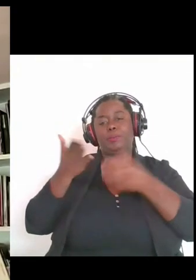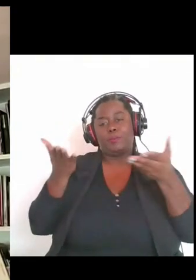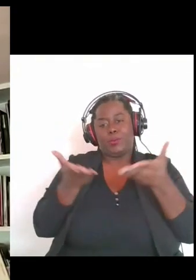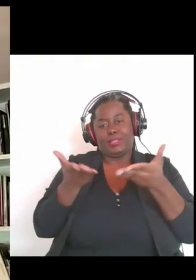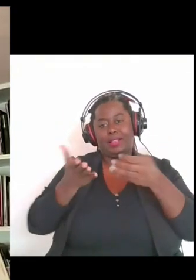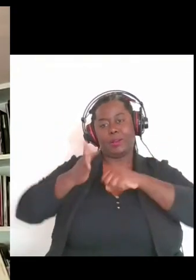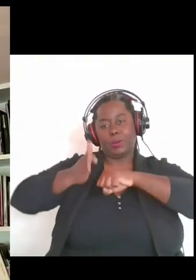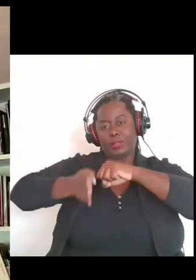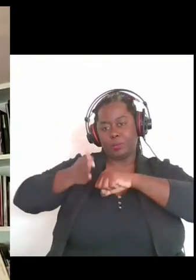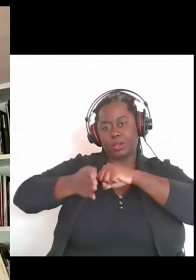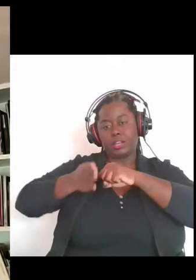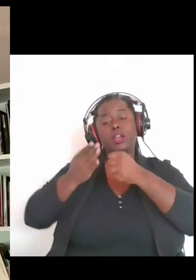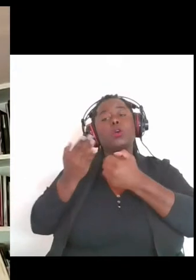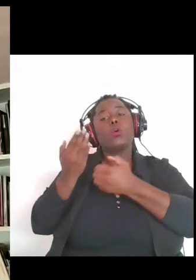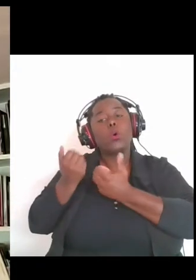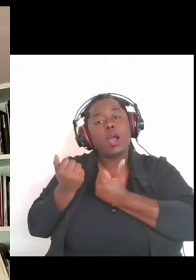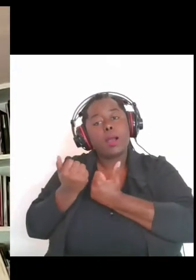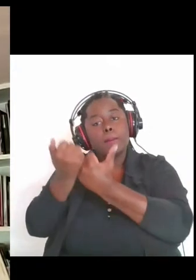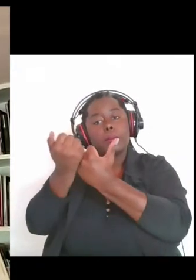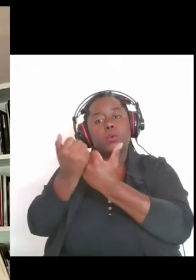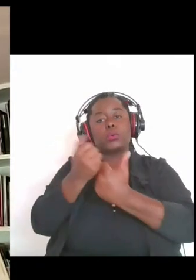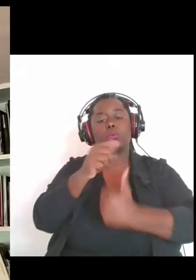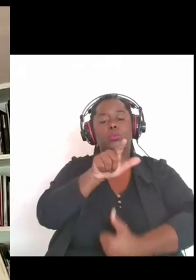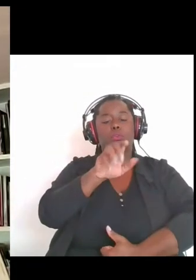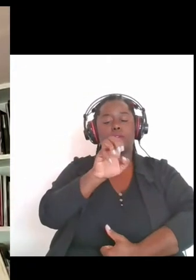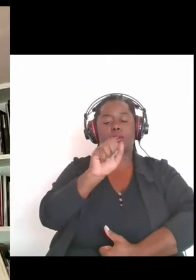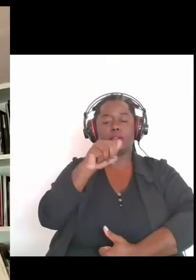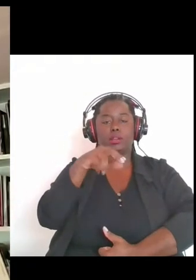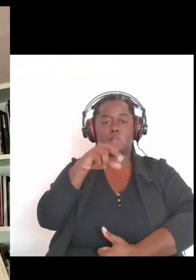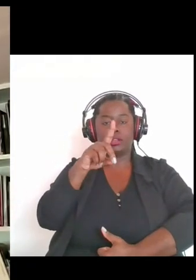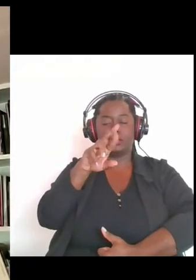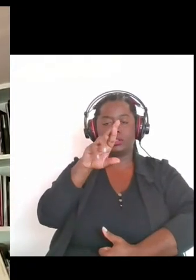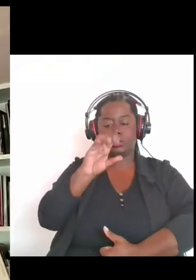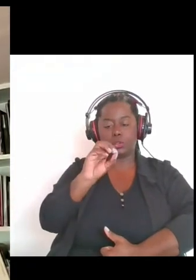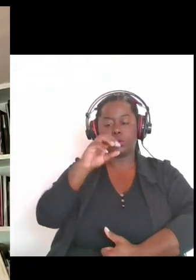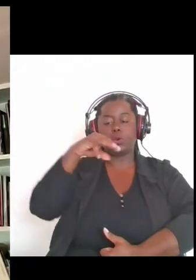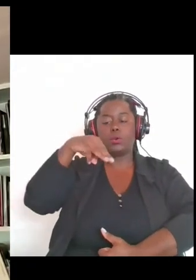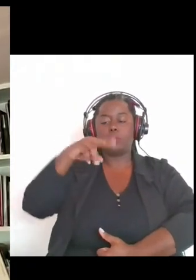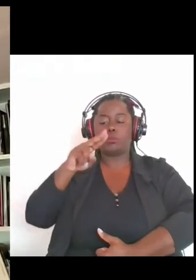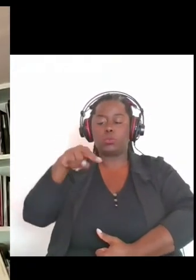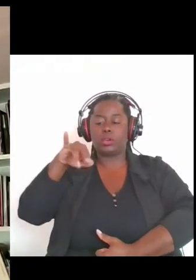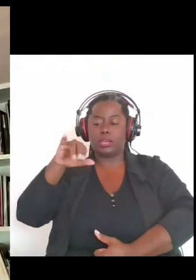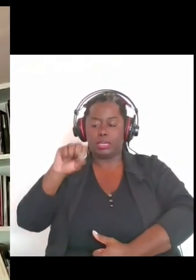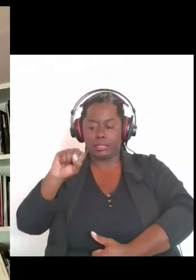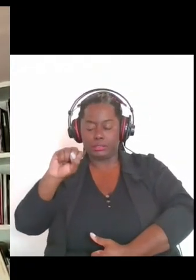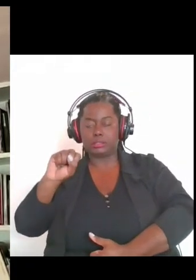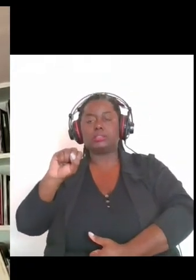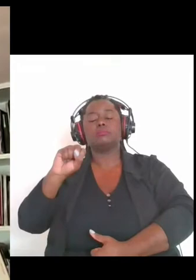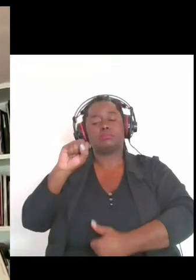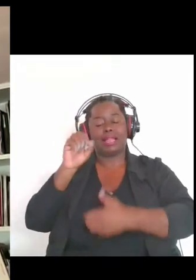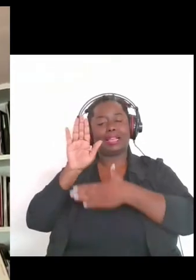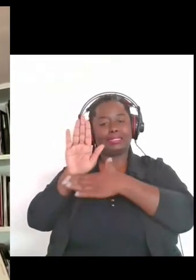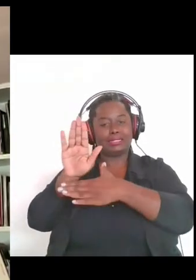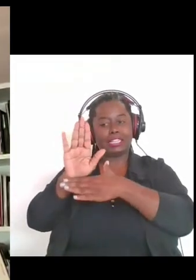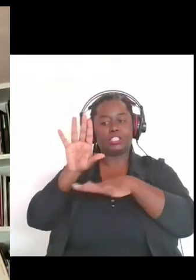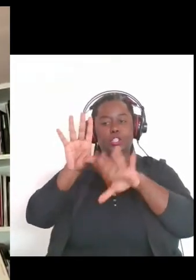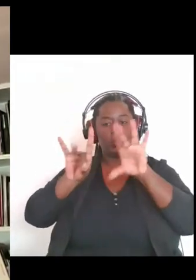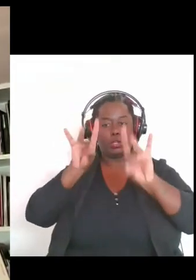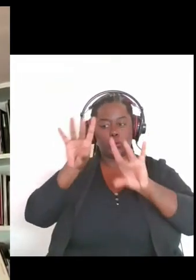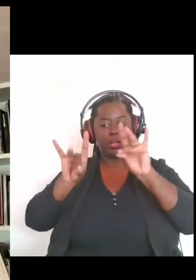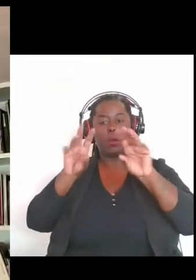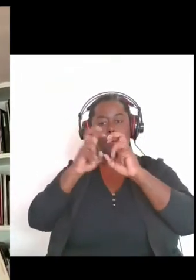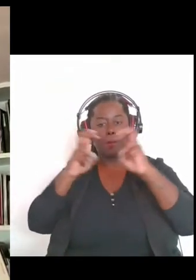contemporary art held by Leandro Muniz who is an assistant uh